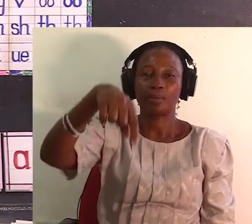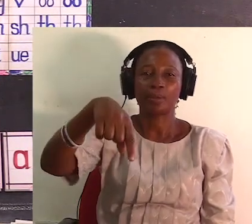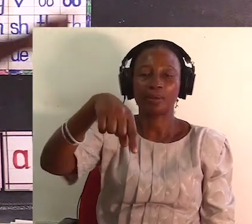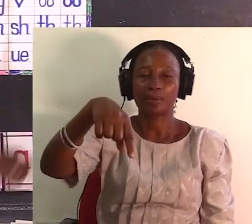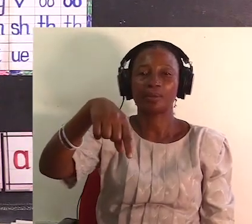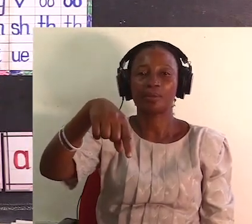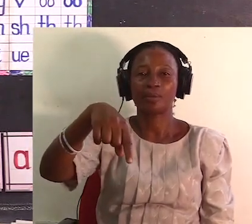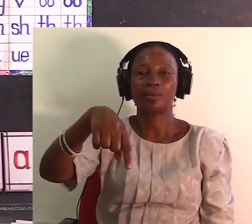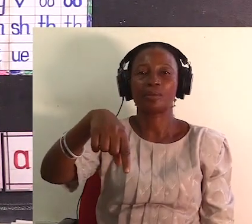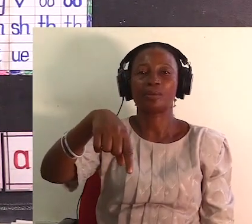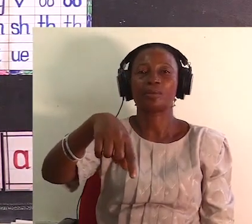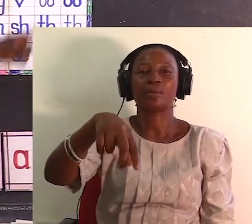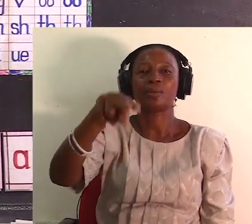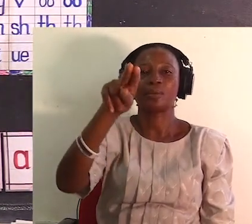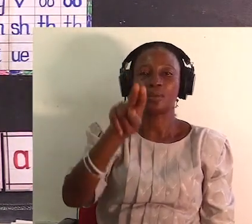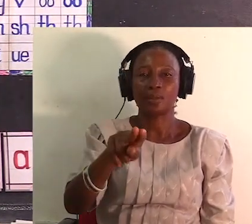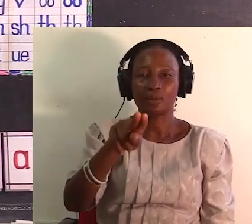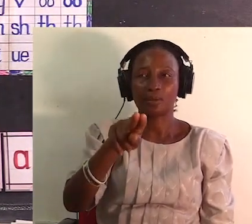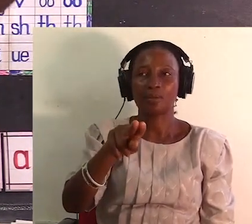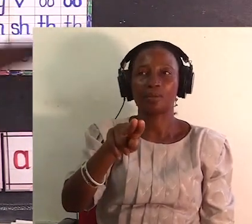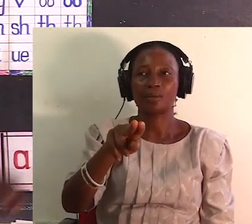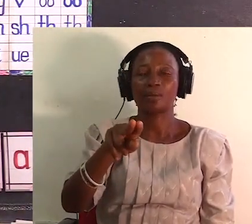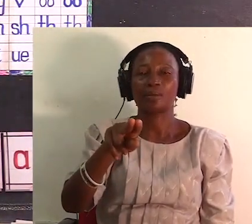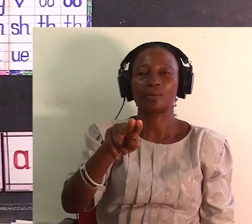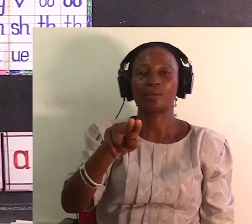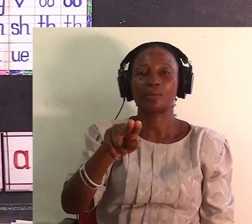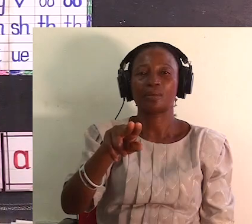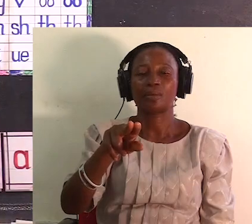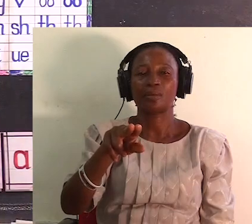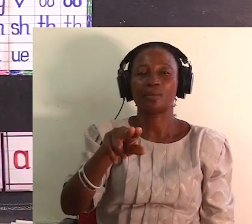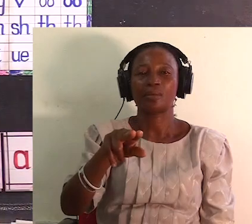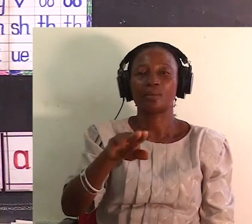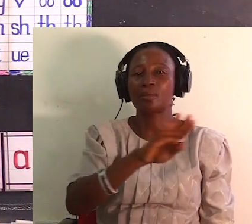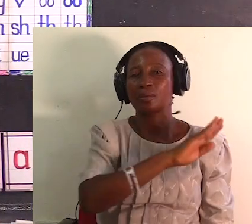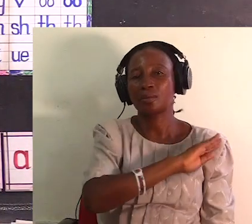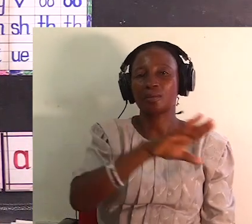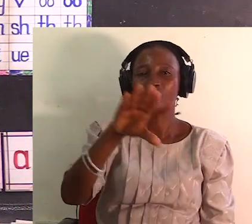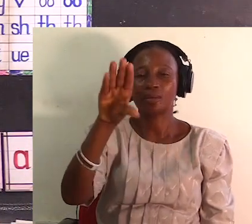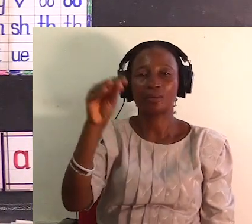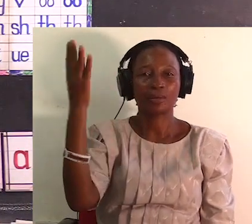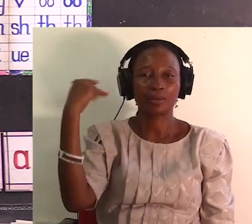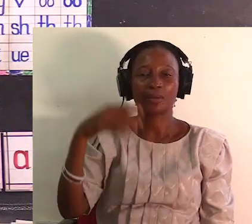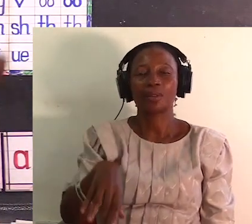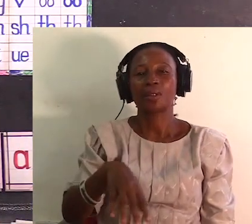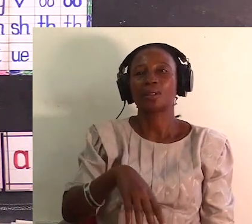P, we did N, we also did